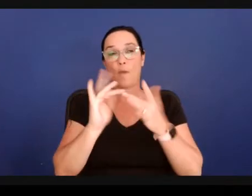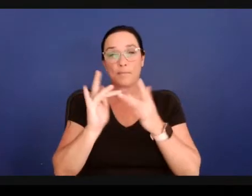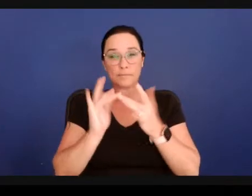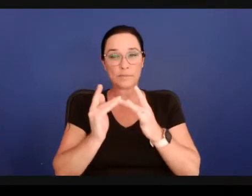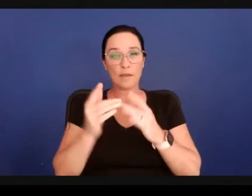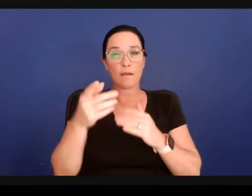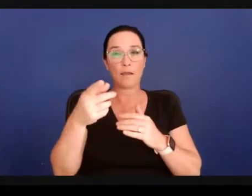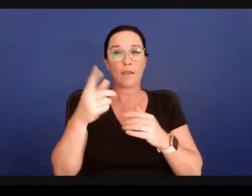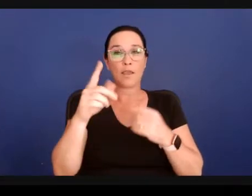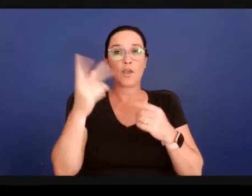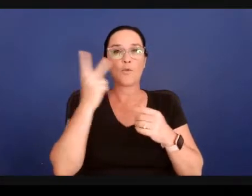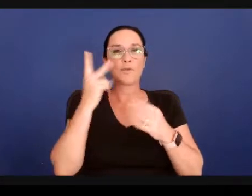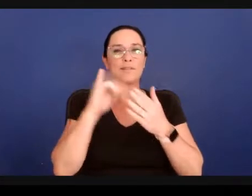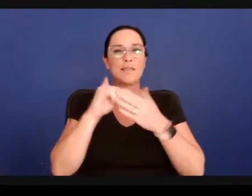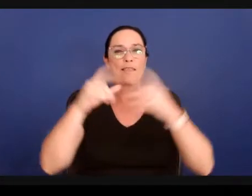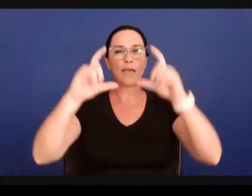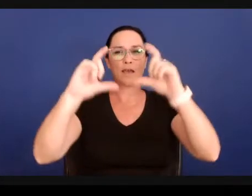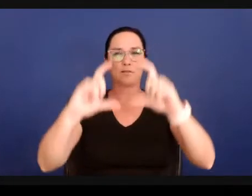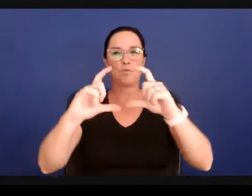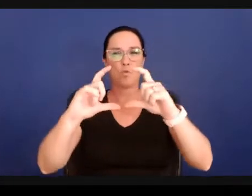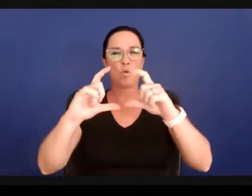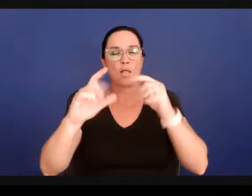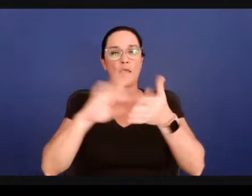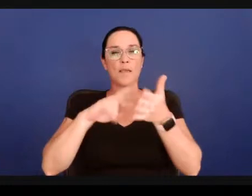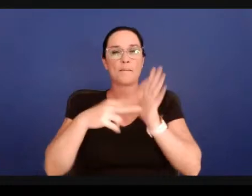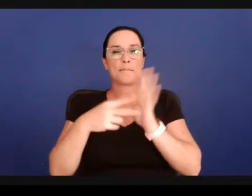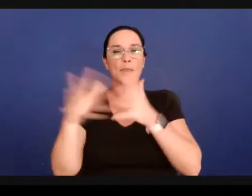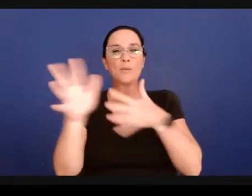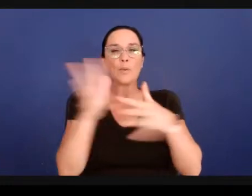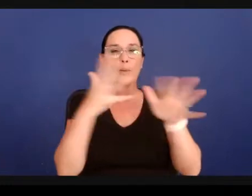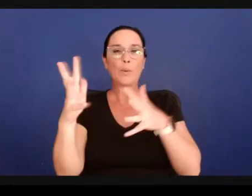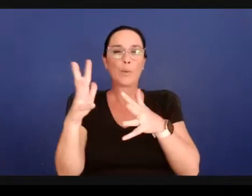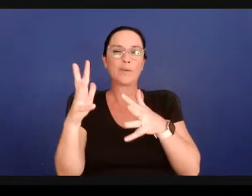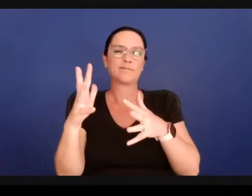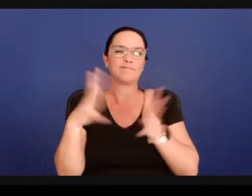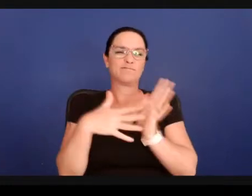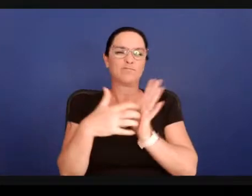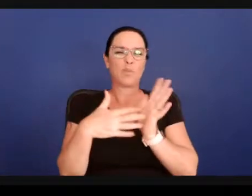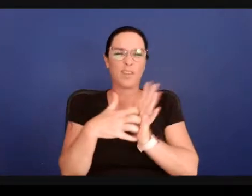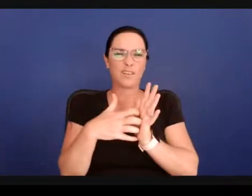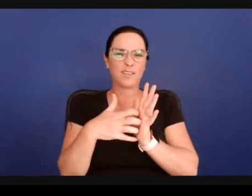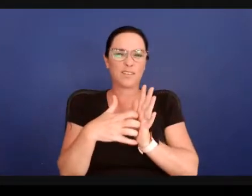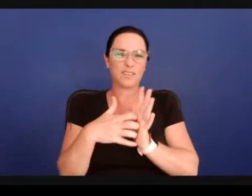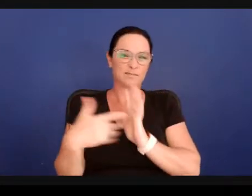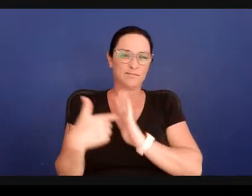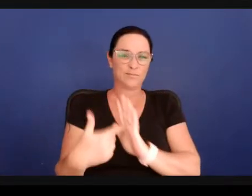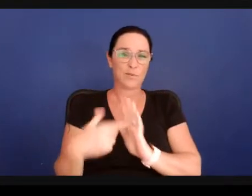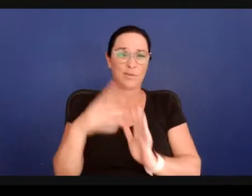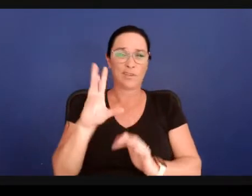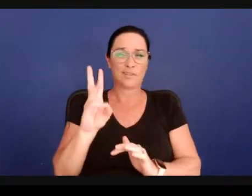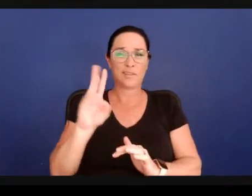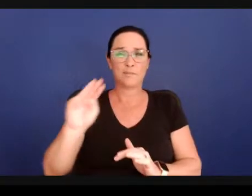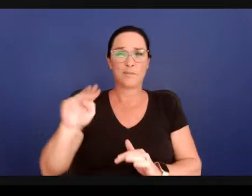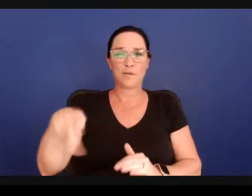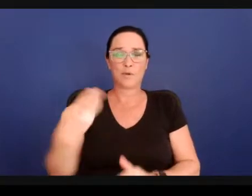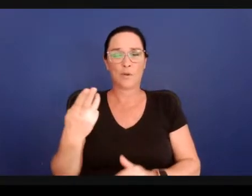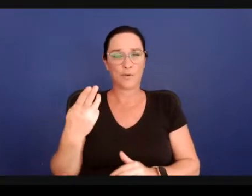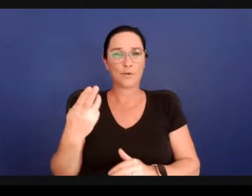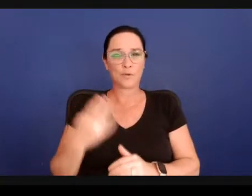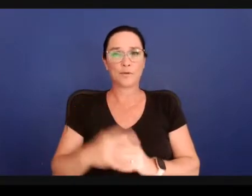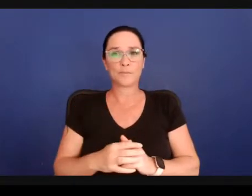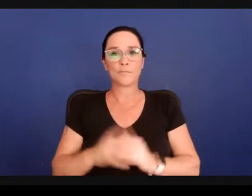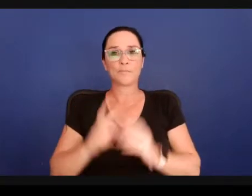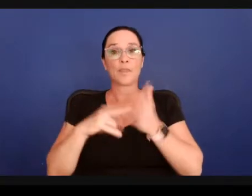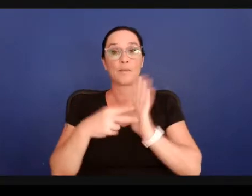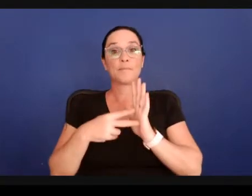means that winds are fairly weak. So only showing 6 miles an hour, and which means that